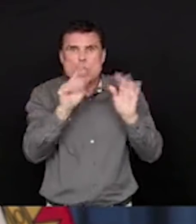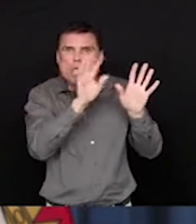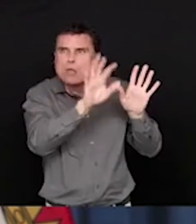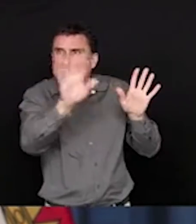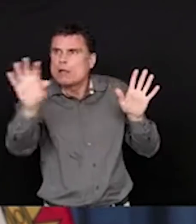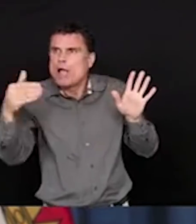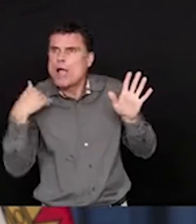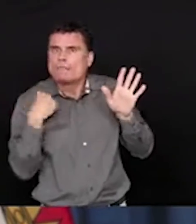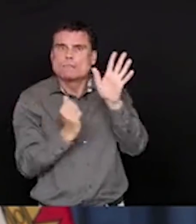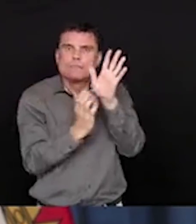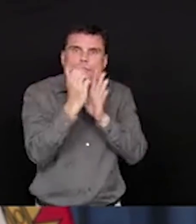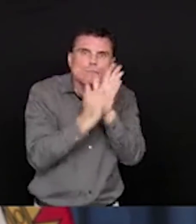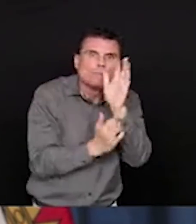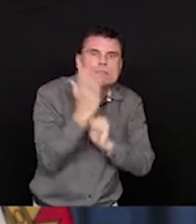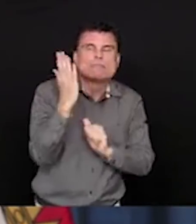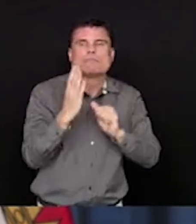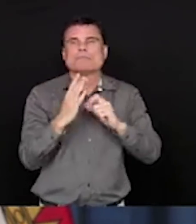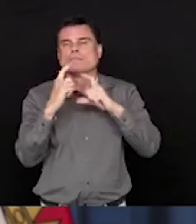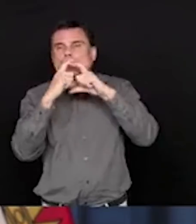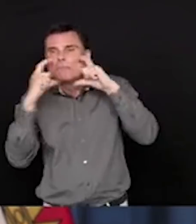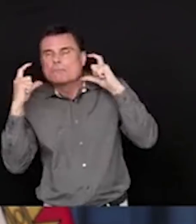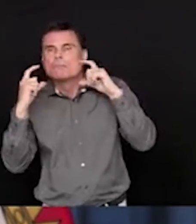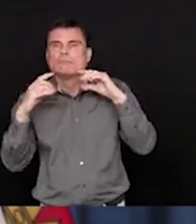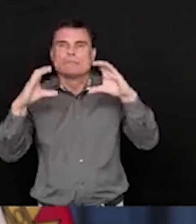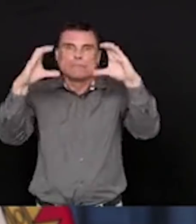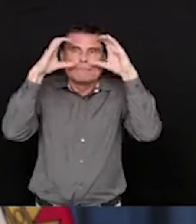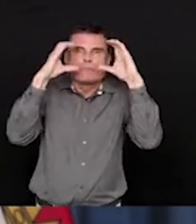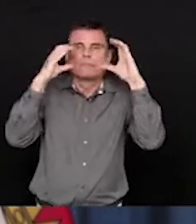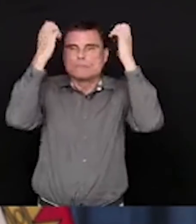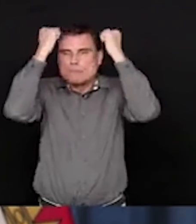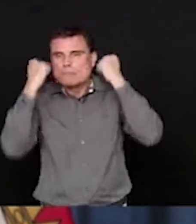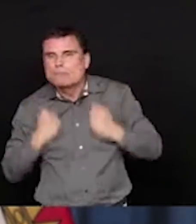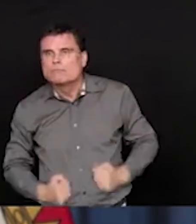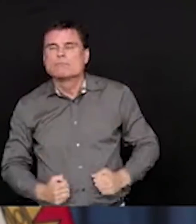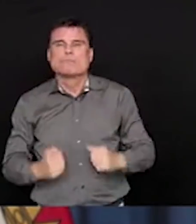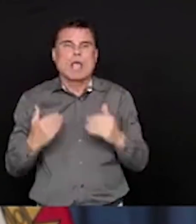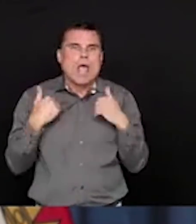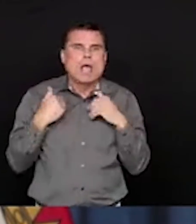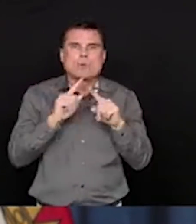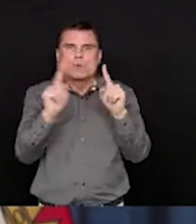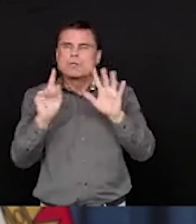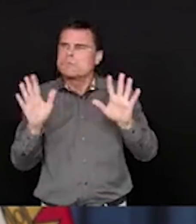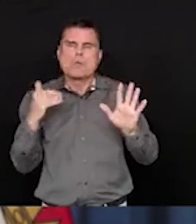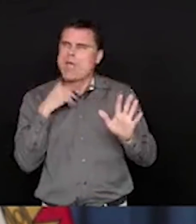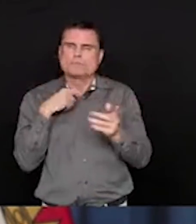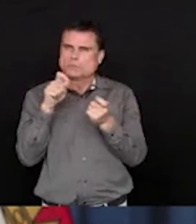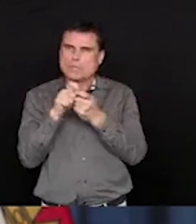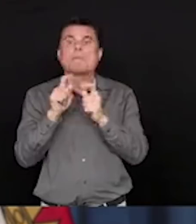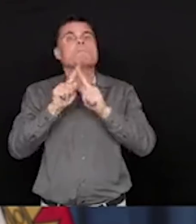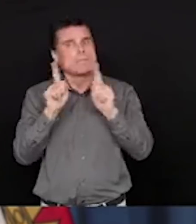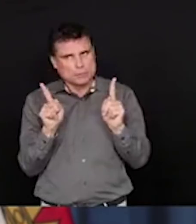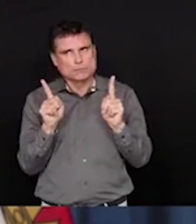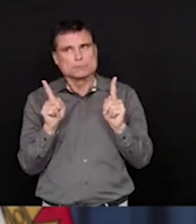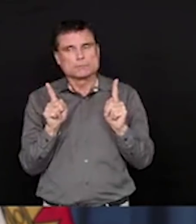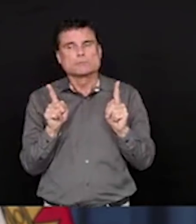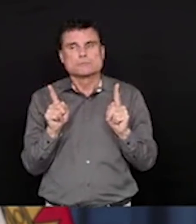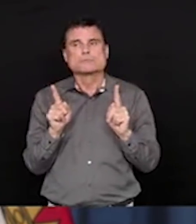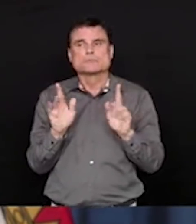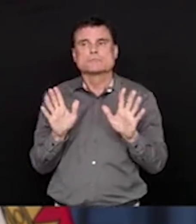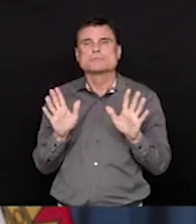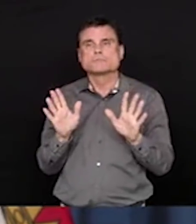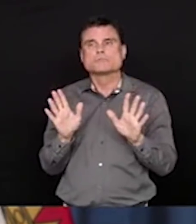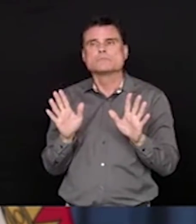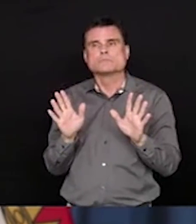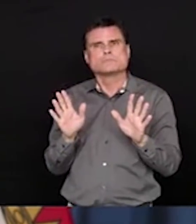talking as much about the sources of supply and the sources of contribution right now, although there will certainly be a full accounting for all that at a later